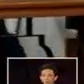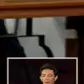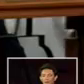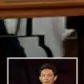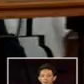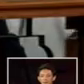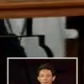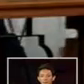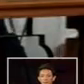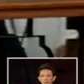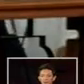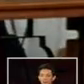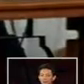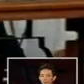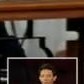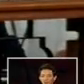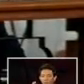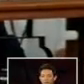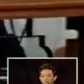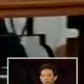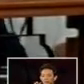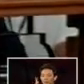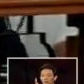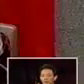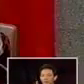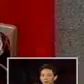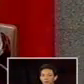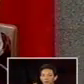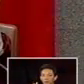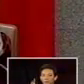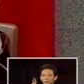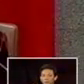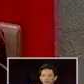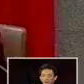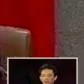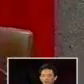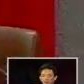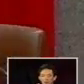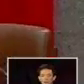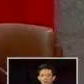manager of Katipunan Branch Alright trial suspended for one long minute